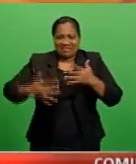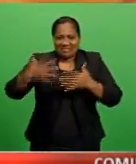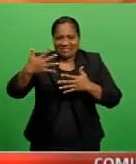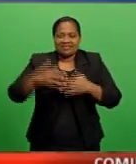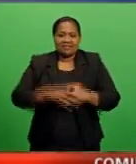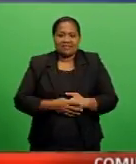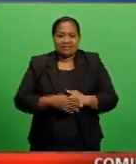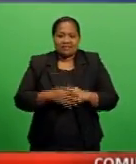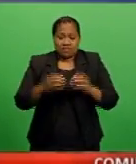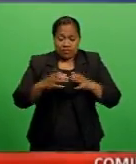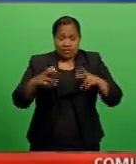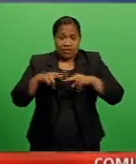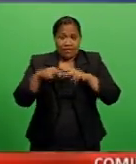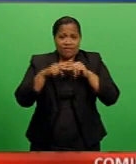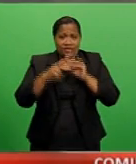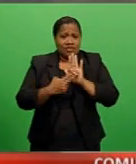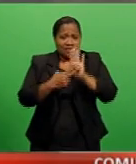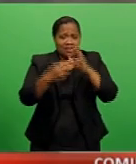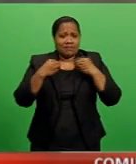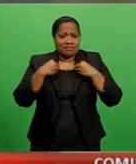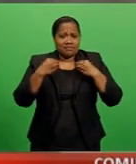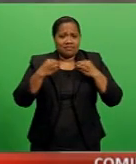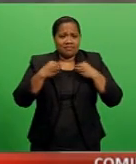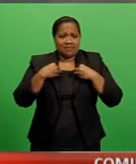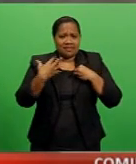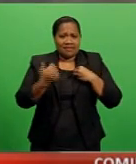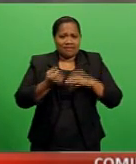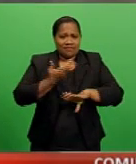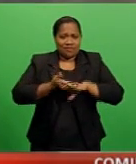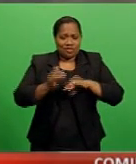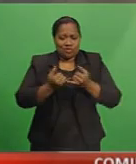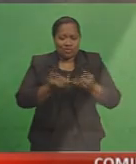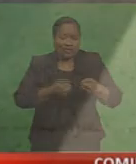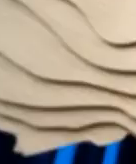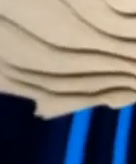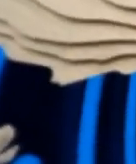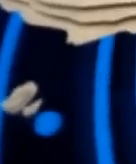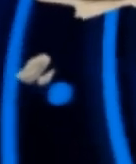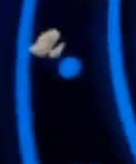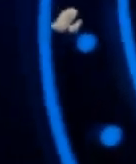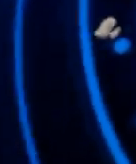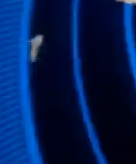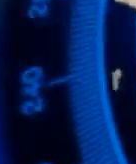And in growing Fiji, Nandi business adopts new strategy. Stay with us.